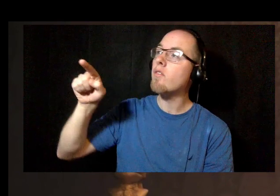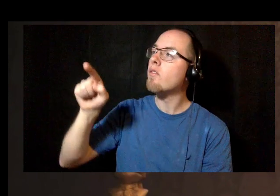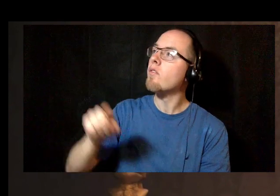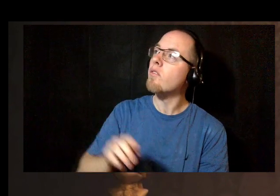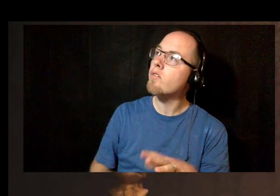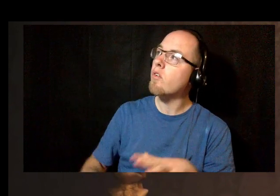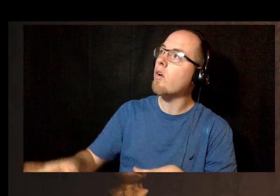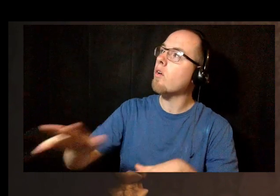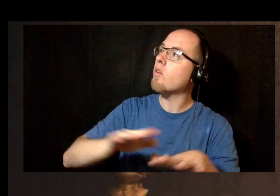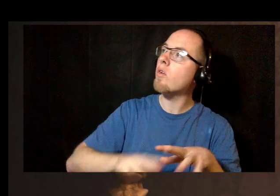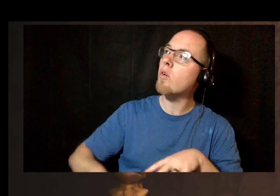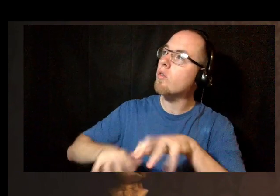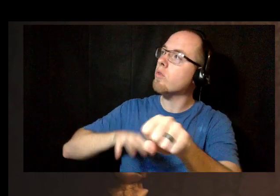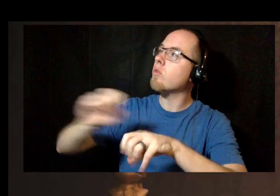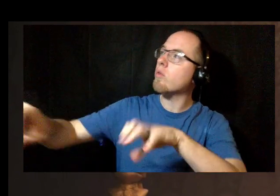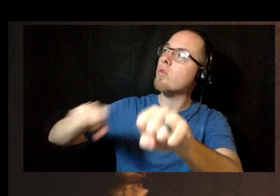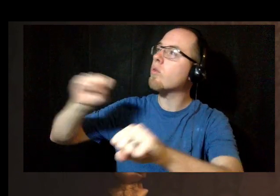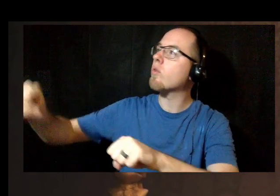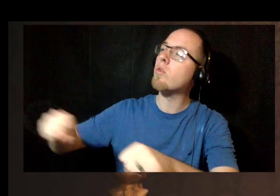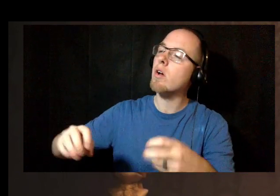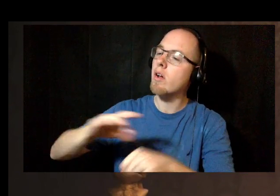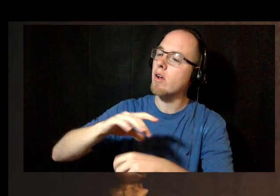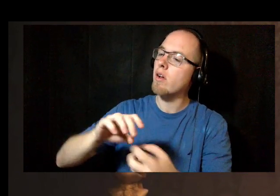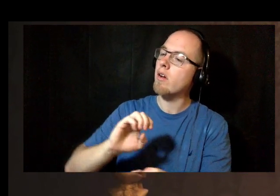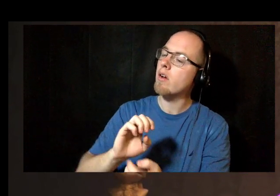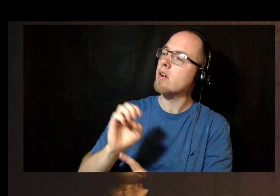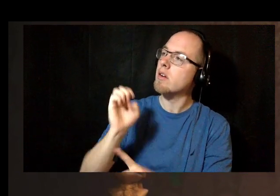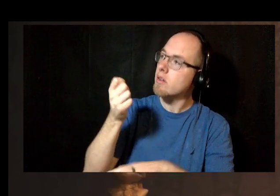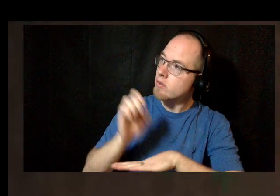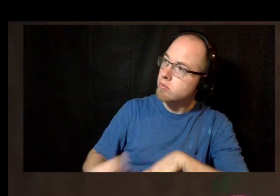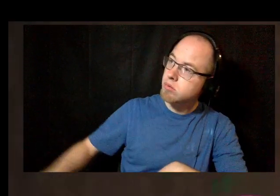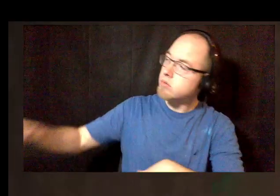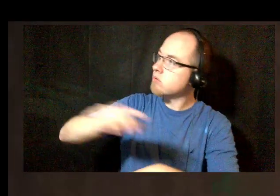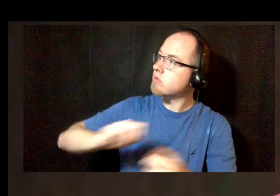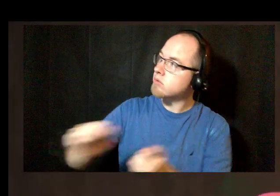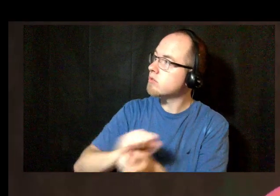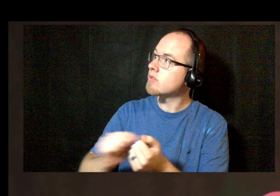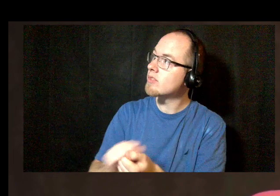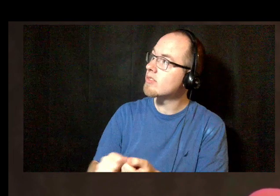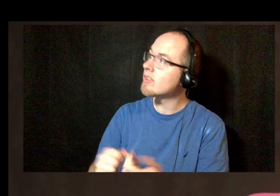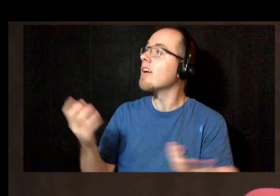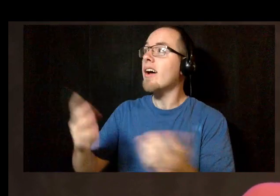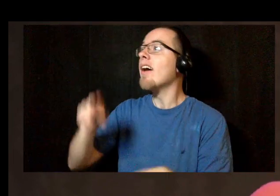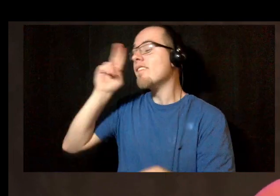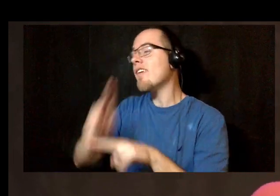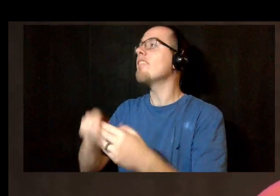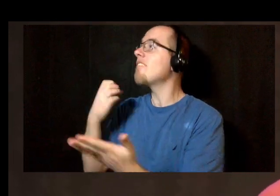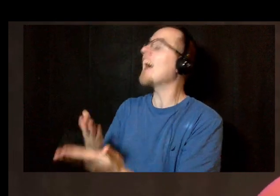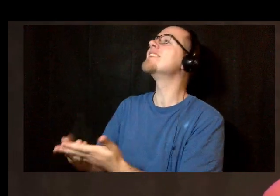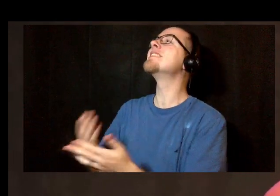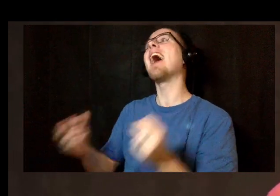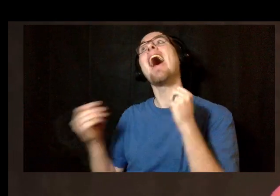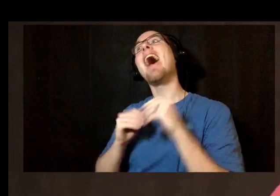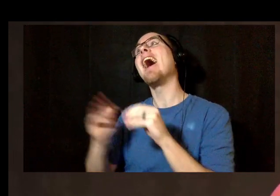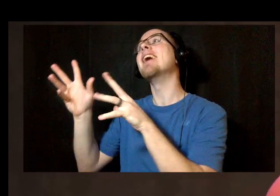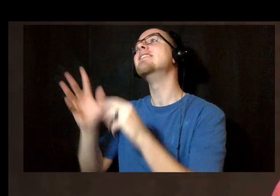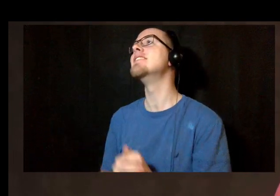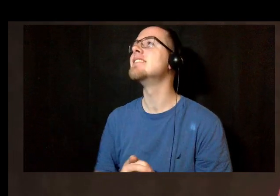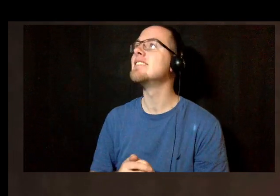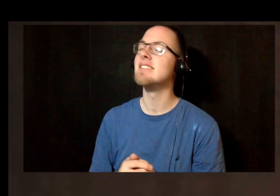environmental degradation, destroying the planet on a daily basis. Few fun facts for you, matey! Few fun facts for ya!